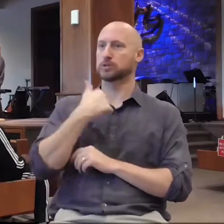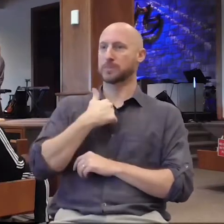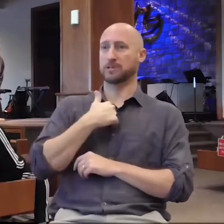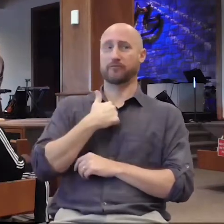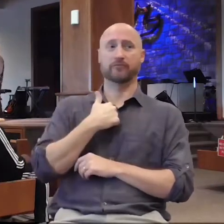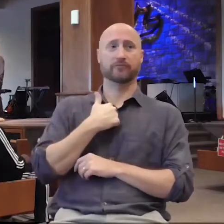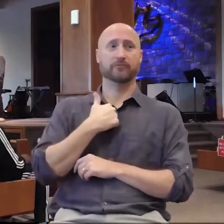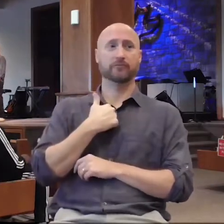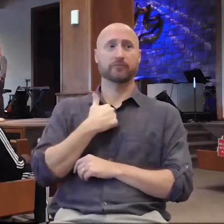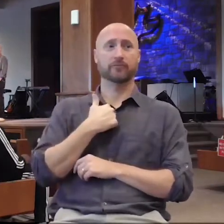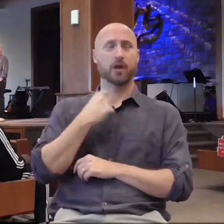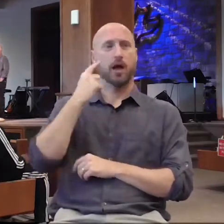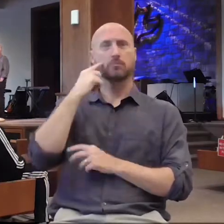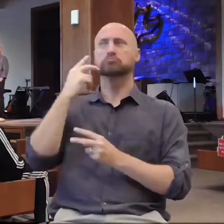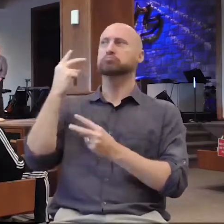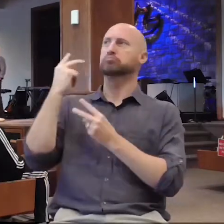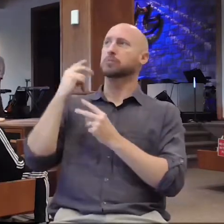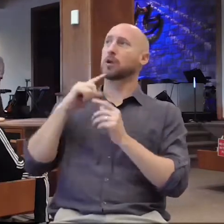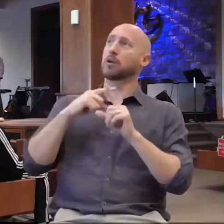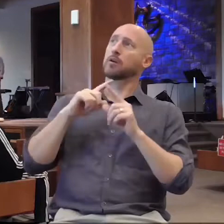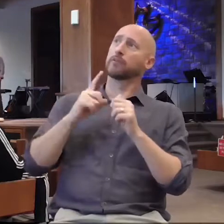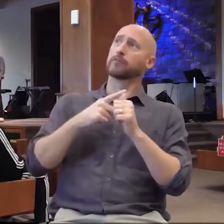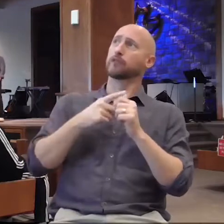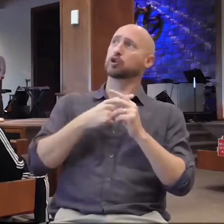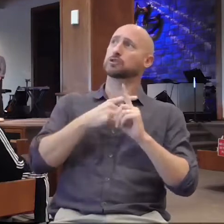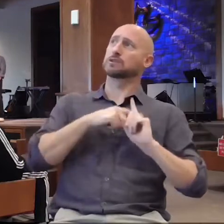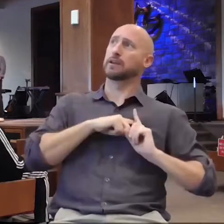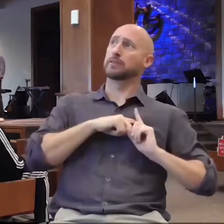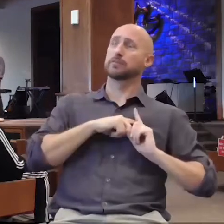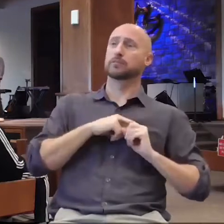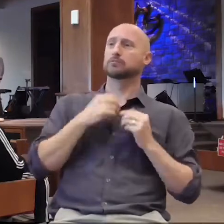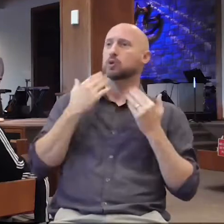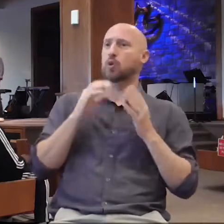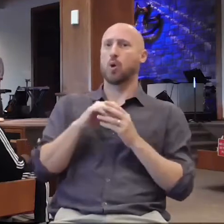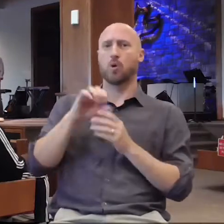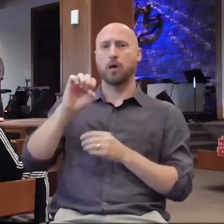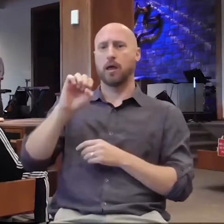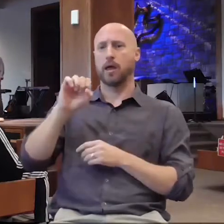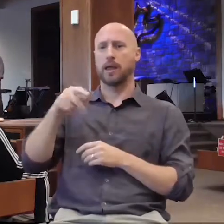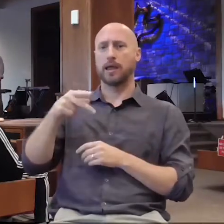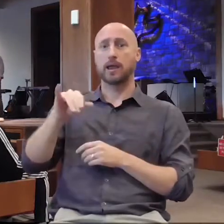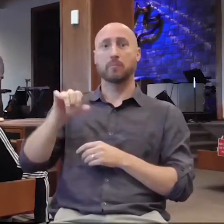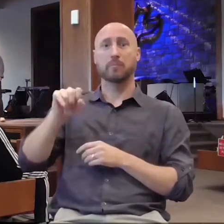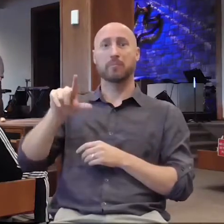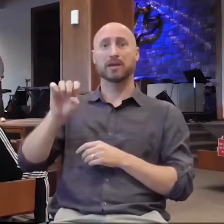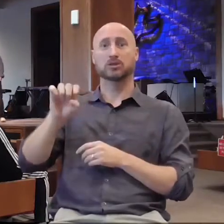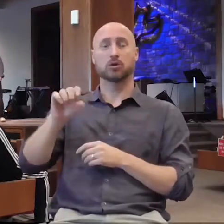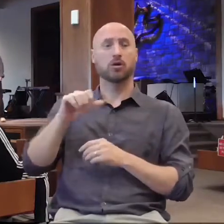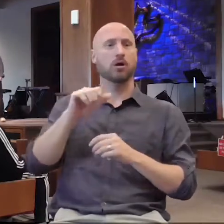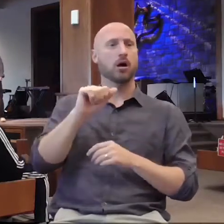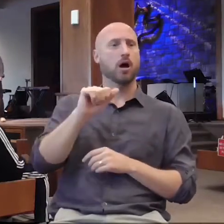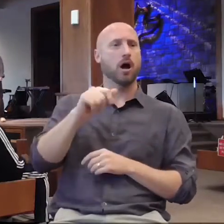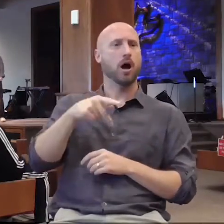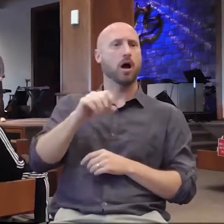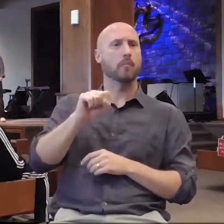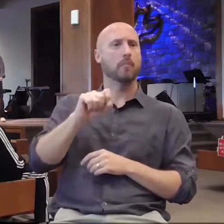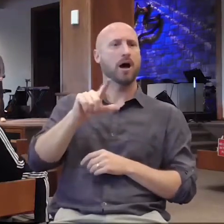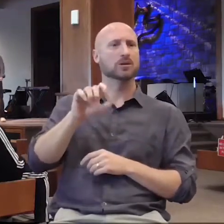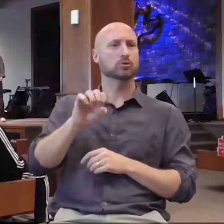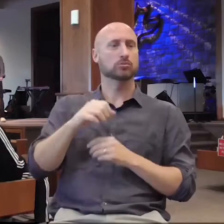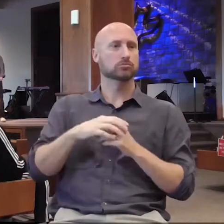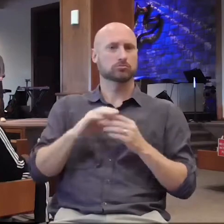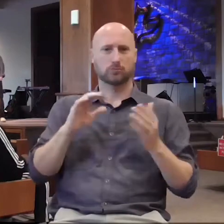I think when I was first saved, I didn't know the difference between an epistle and an apostle. I never even heard of the book of